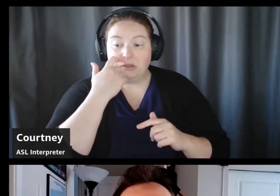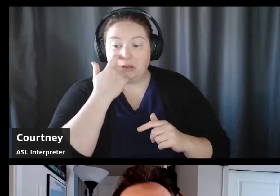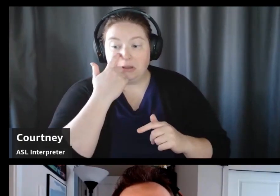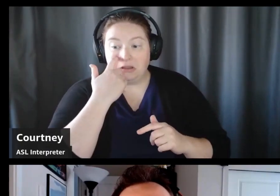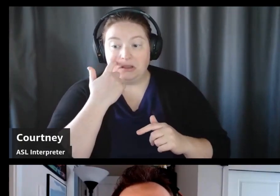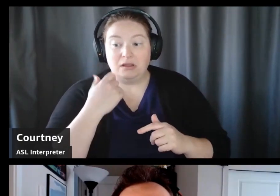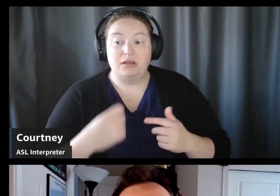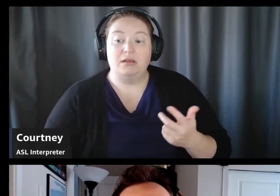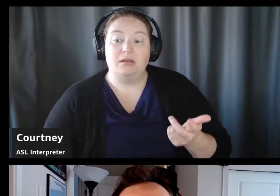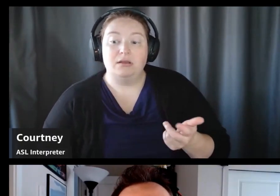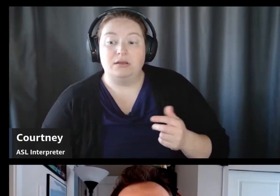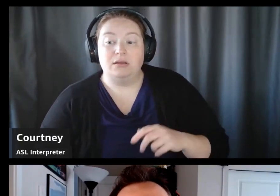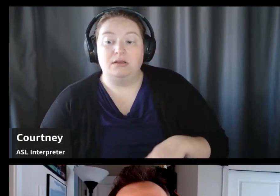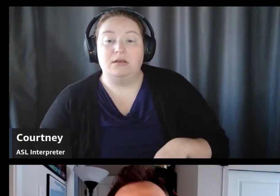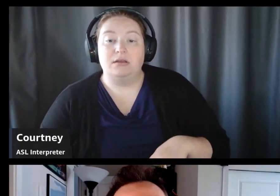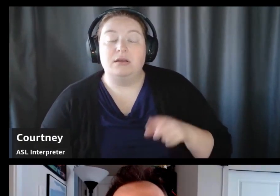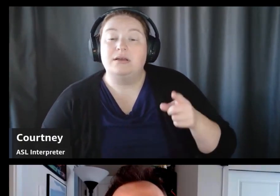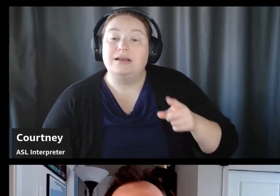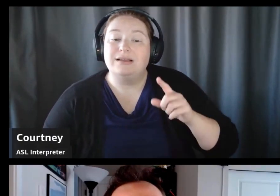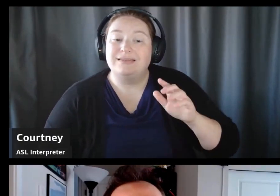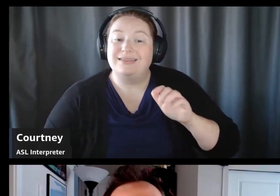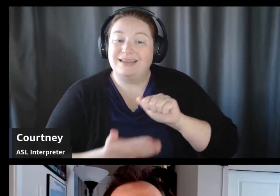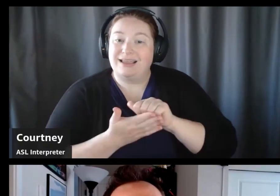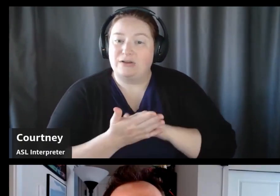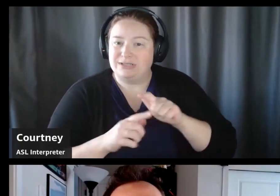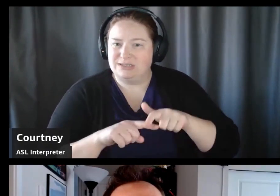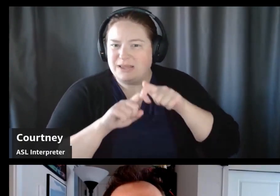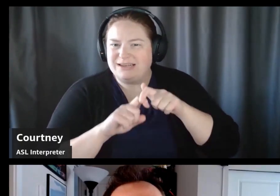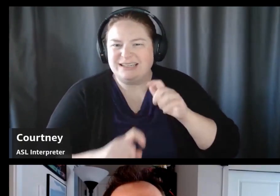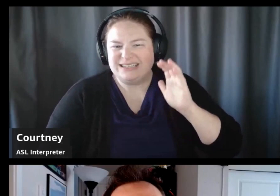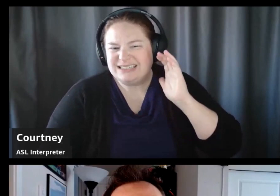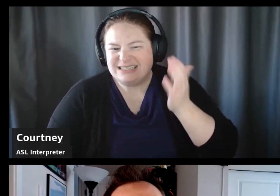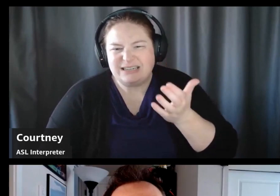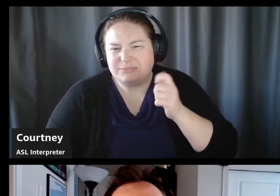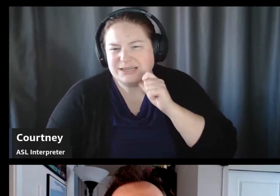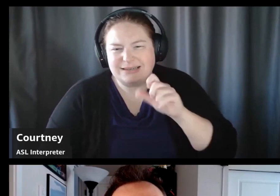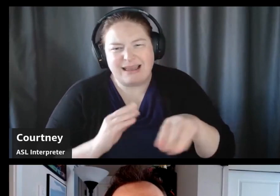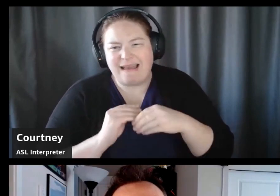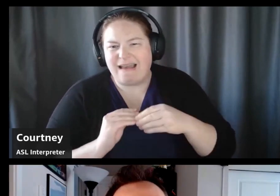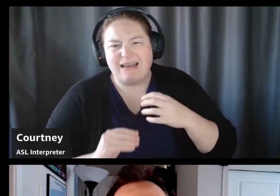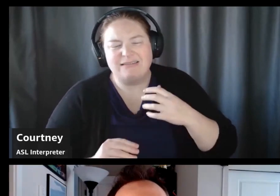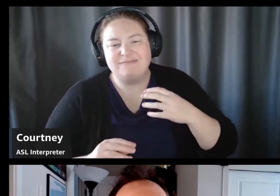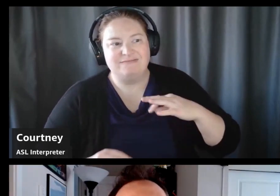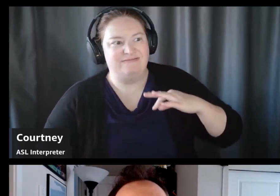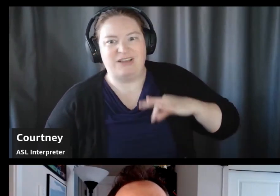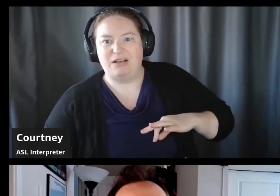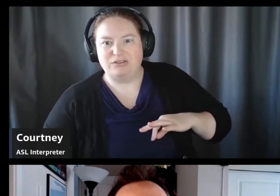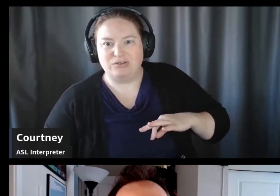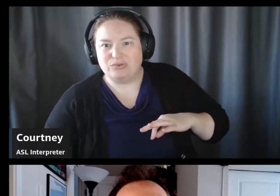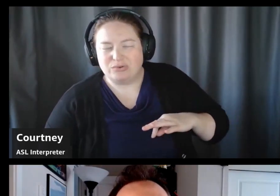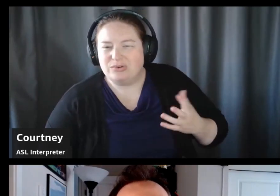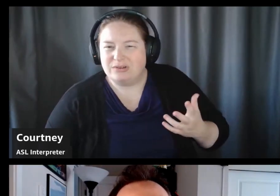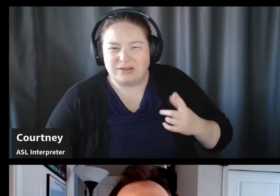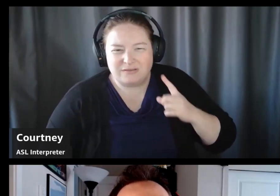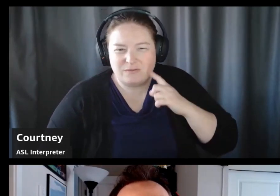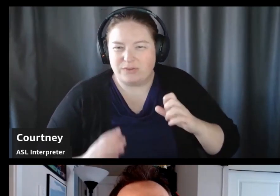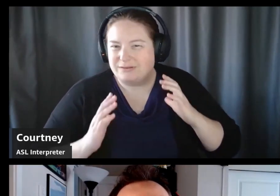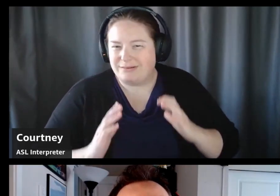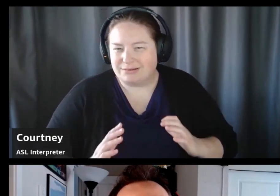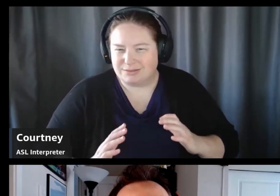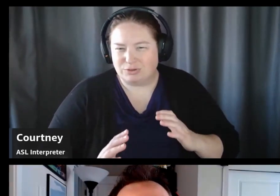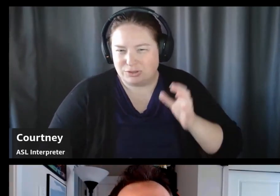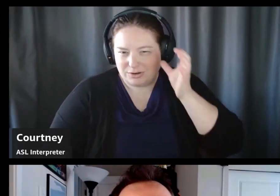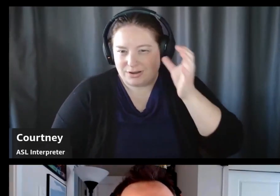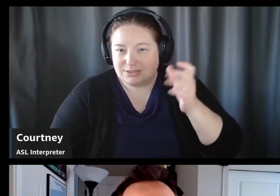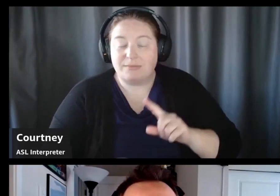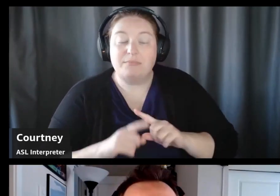suspended, and that really does not truly add value to the fail concept in the customer's mind, right? But they still are populated as